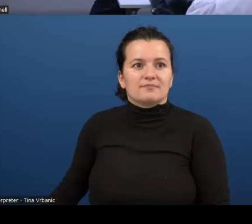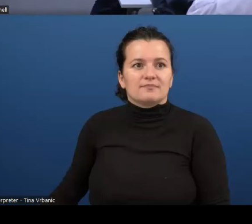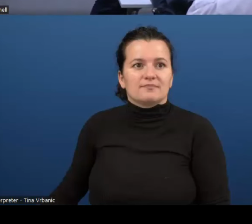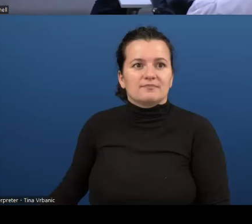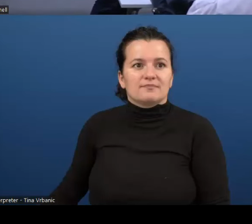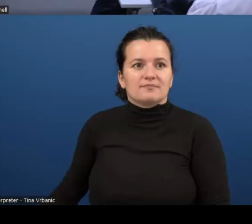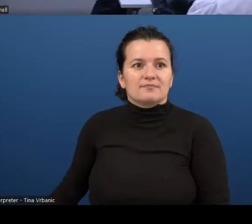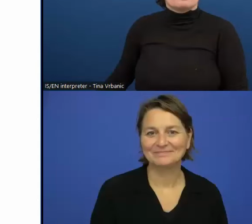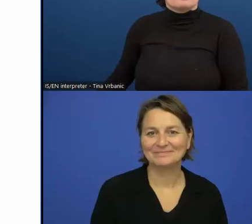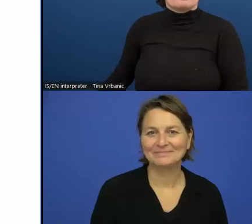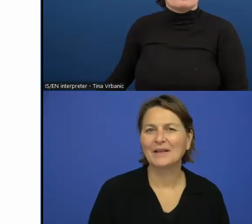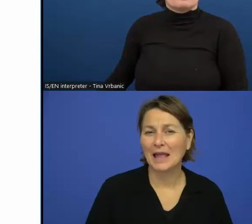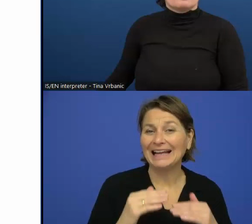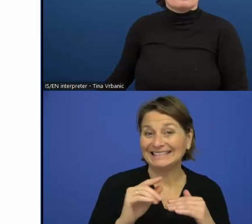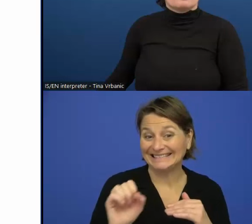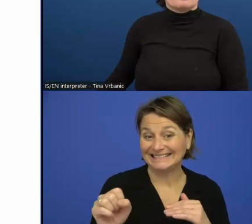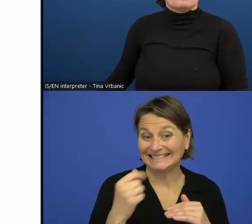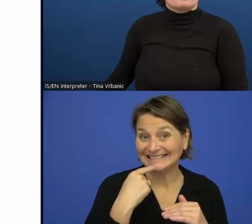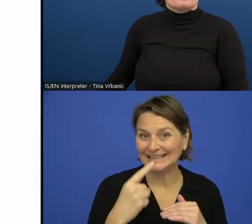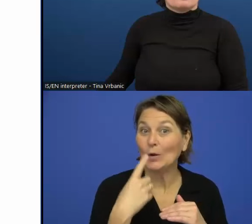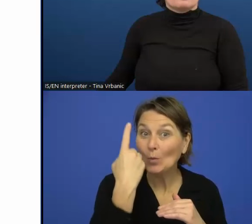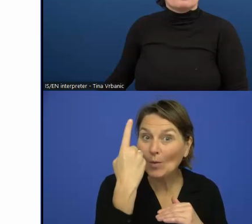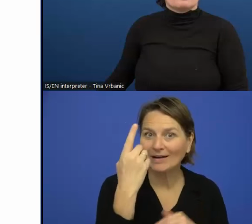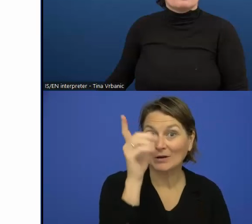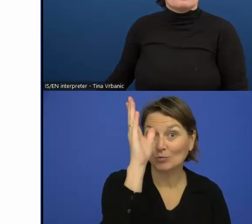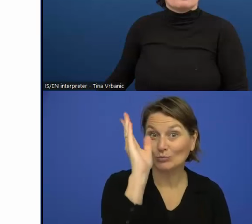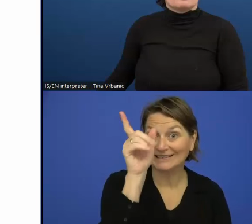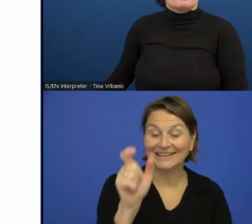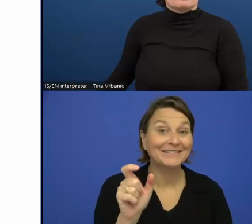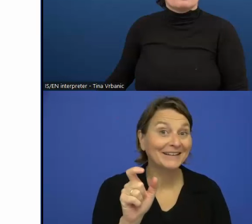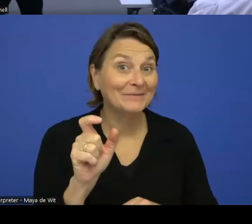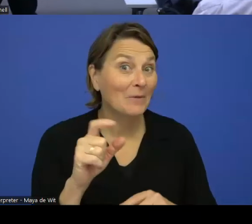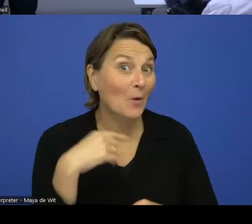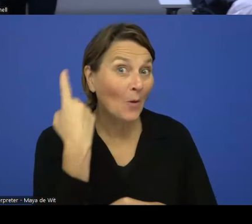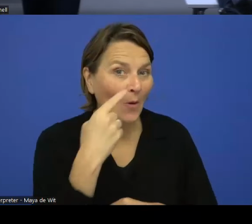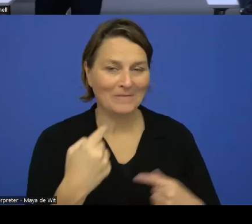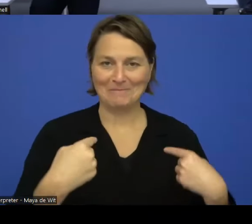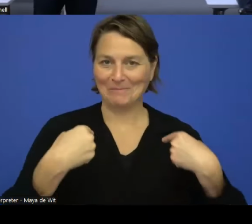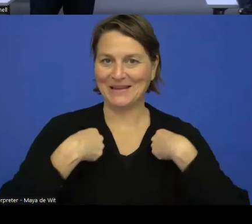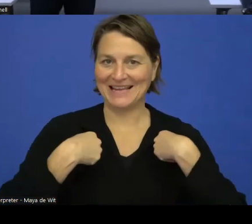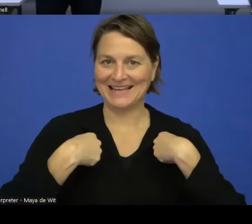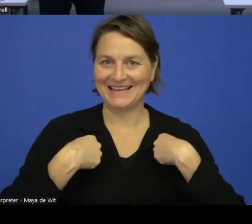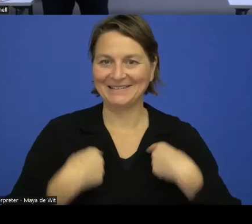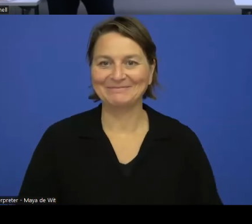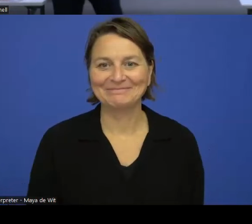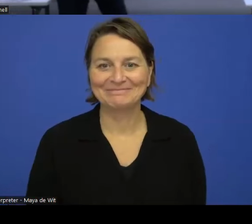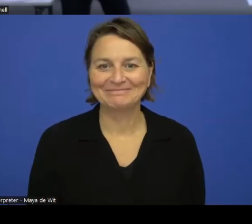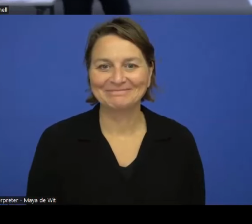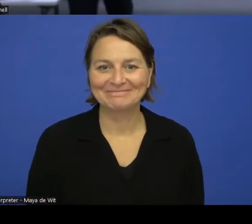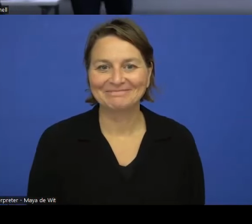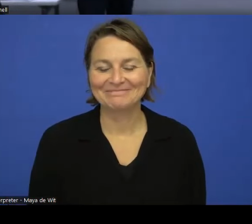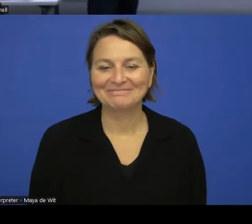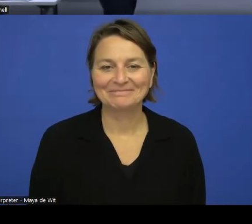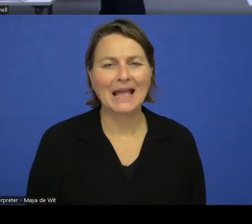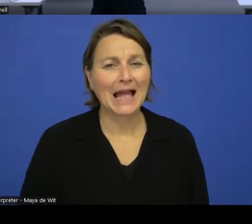Yes, I said one more speaker, and that speaker, you'll be thrilled to know, is me, in fact. And I'm in charge of the timings, so